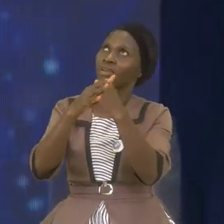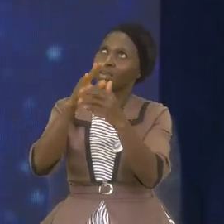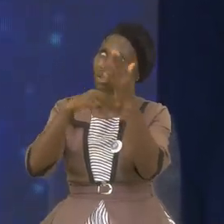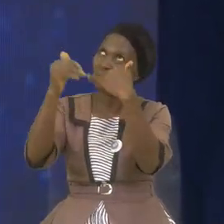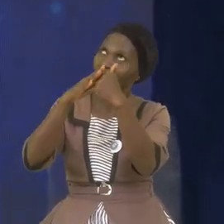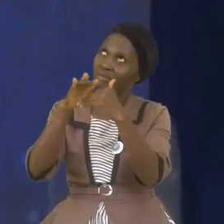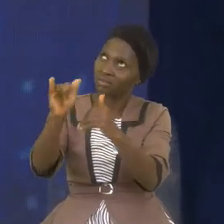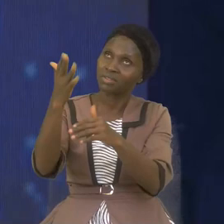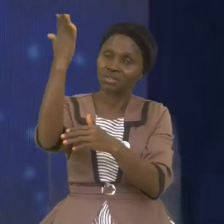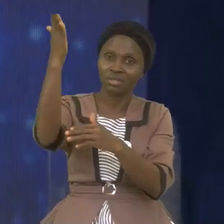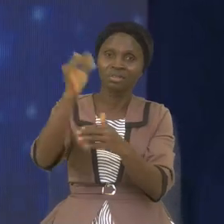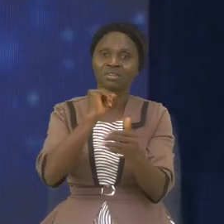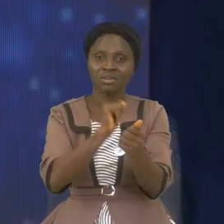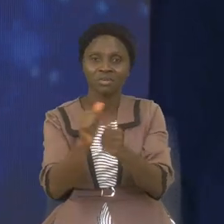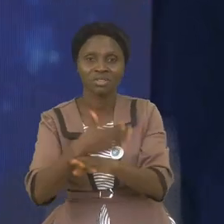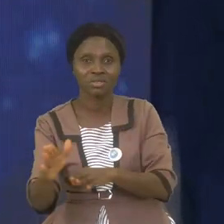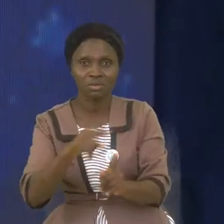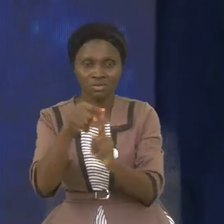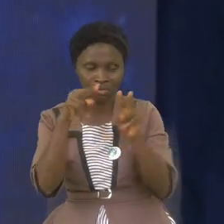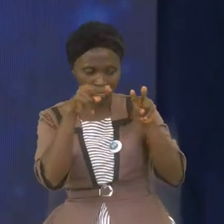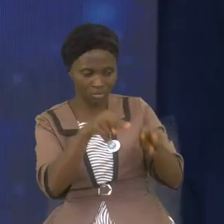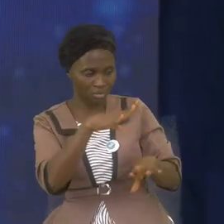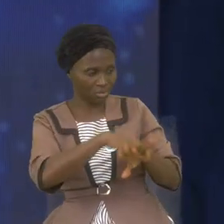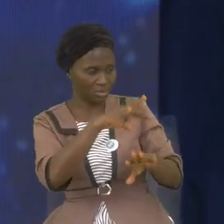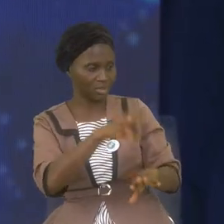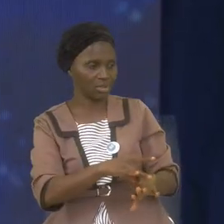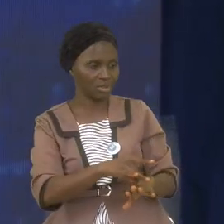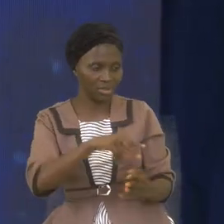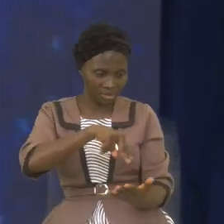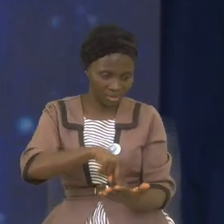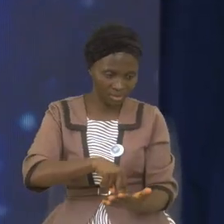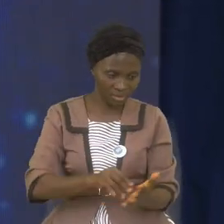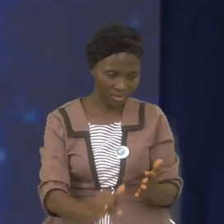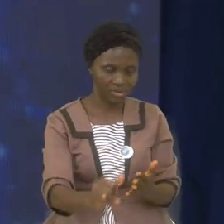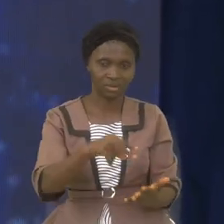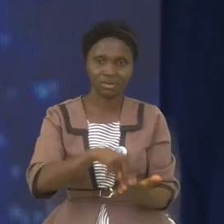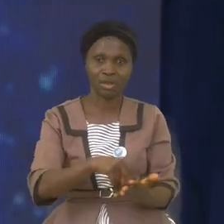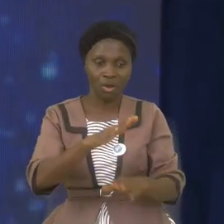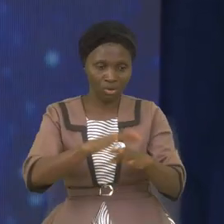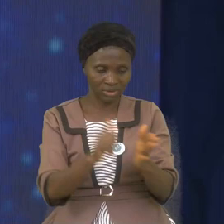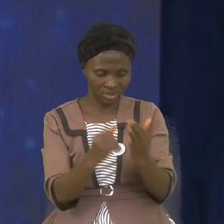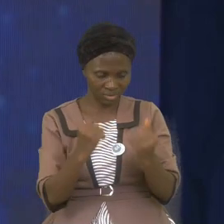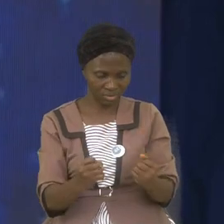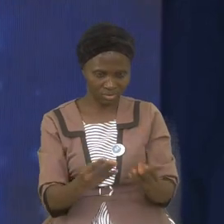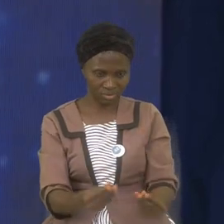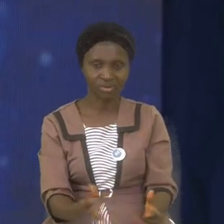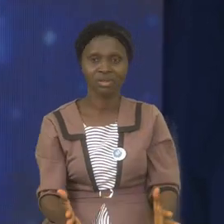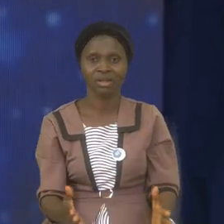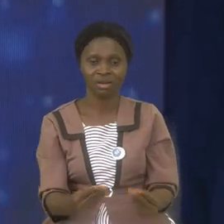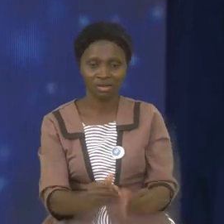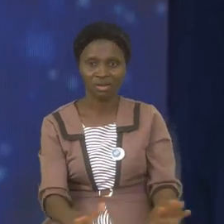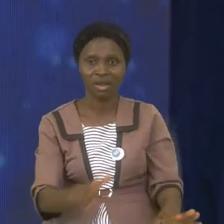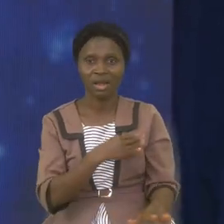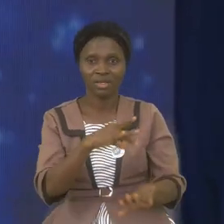passed away. And when you see the earth and you're still standing on that solid ground and the earth has not passed